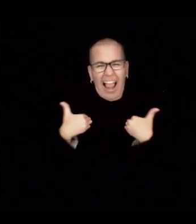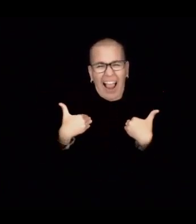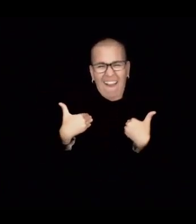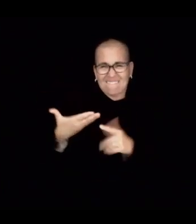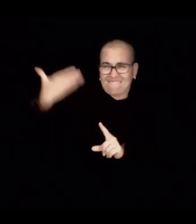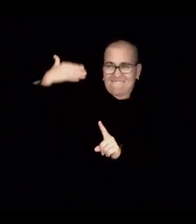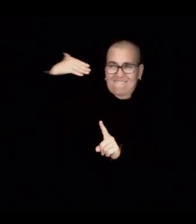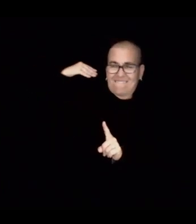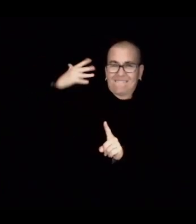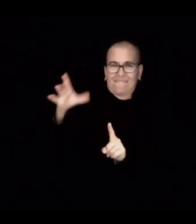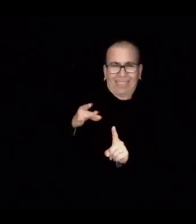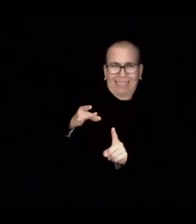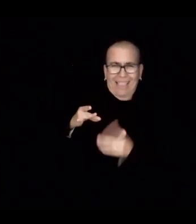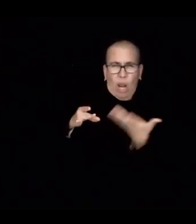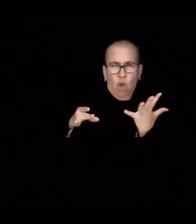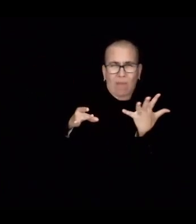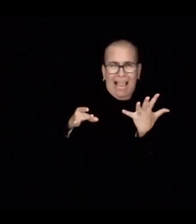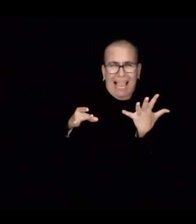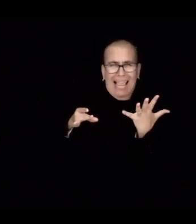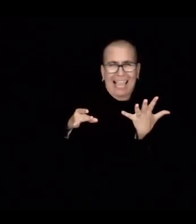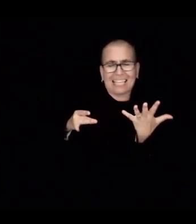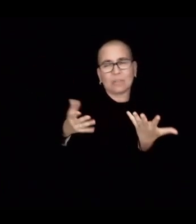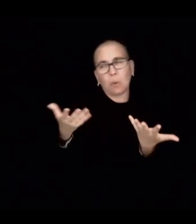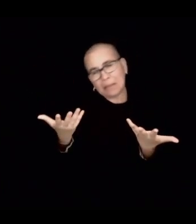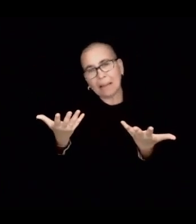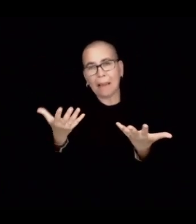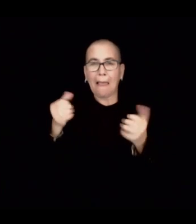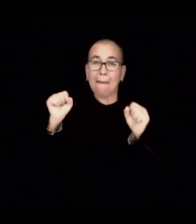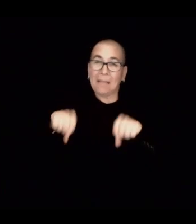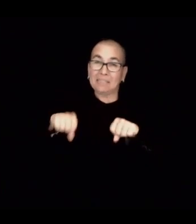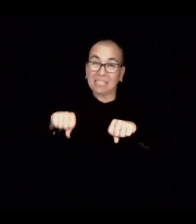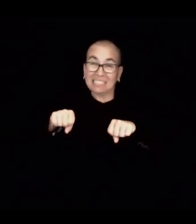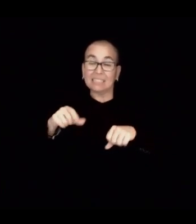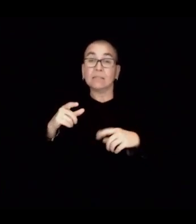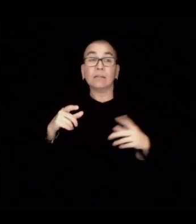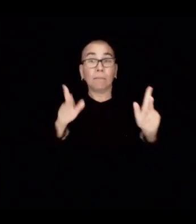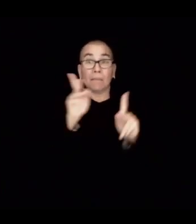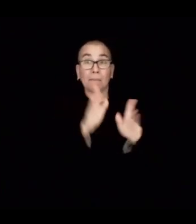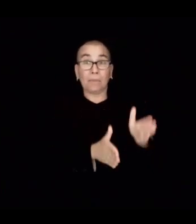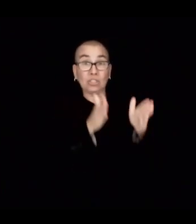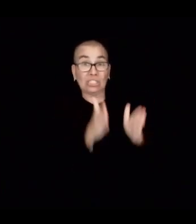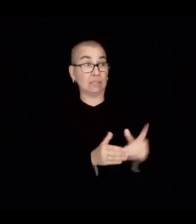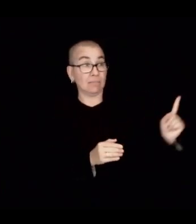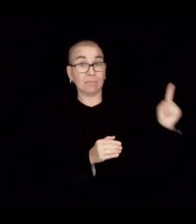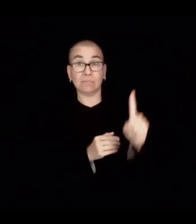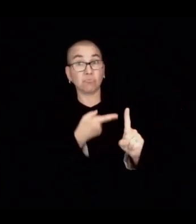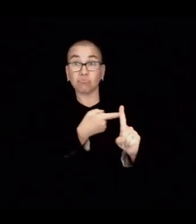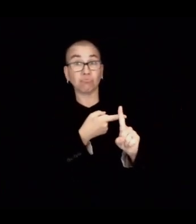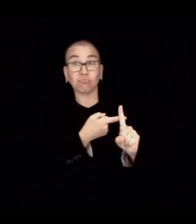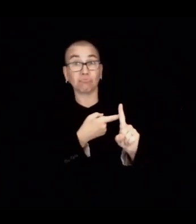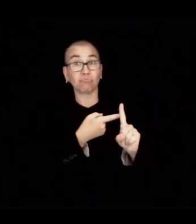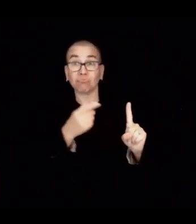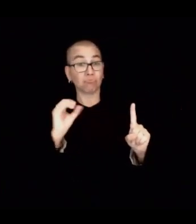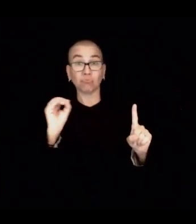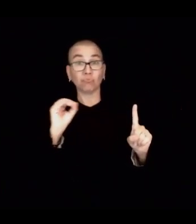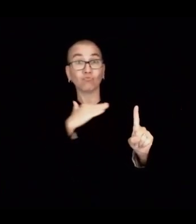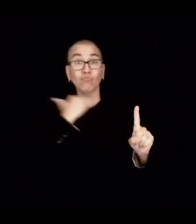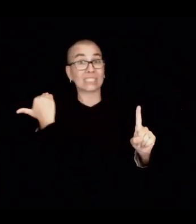may have been a lower risk, but these individuals are likely at higher risk because of jobs,